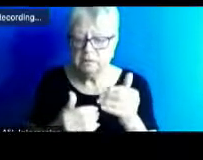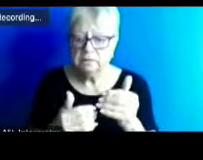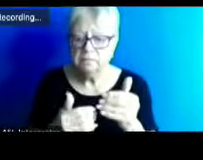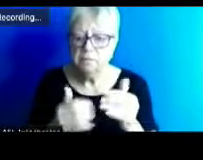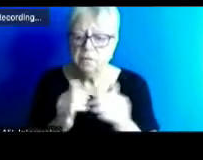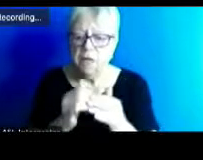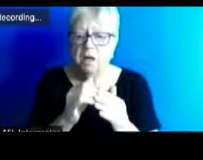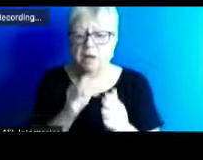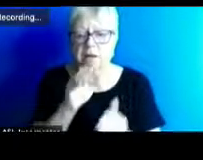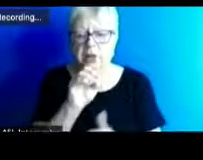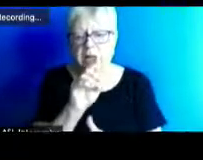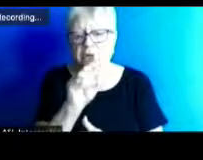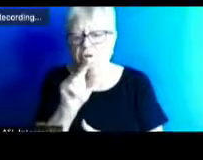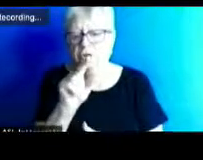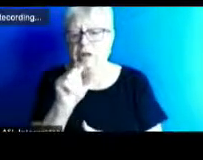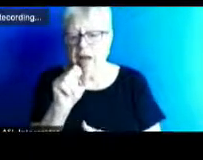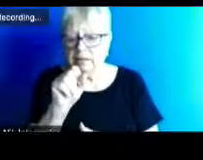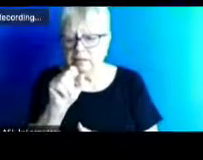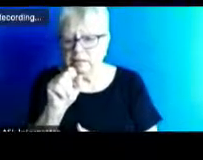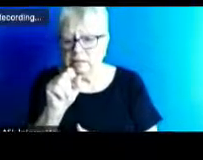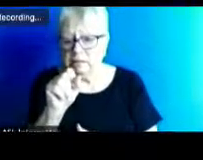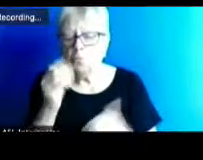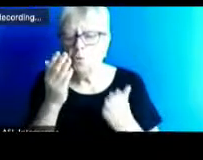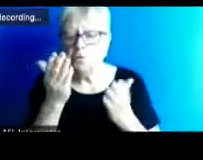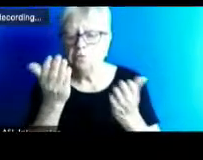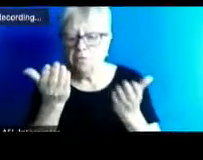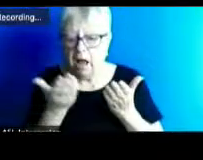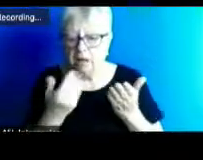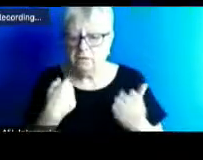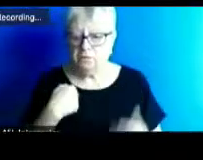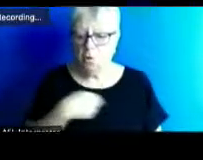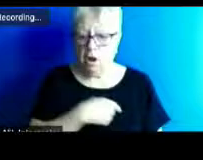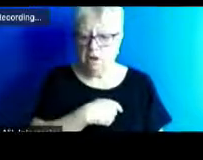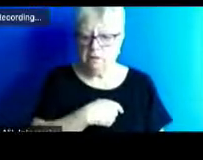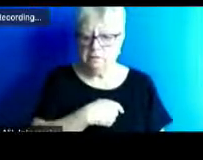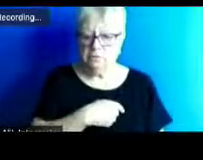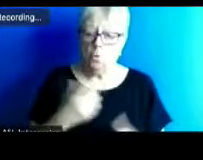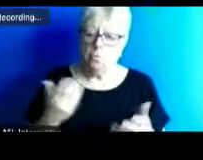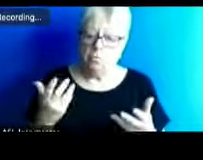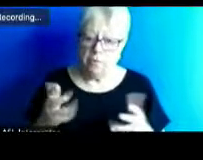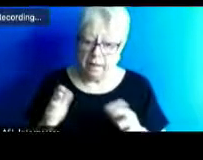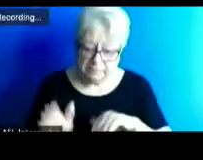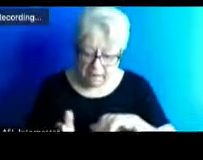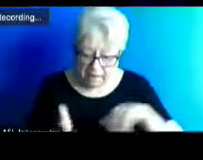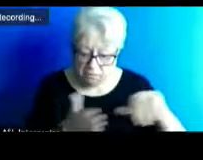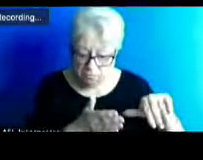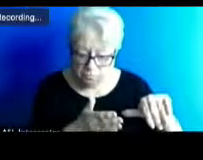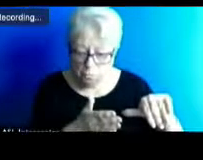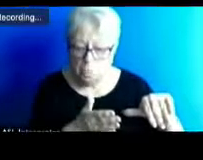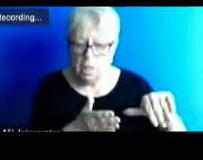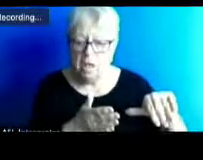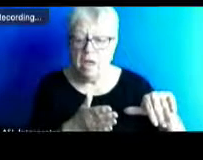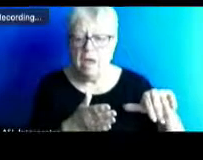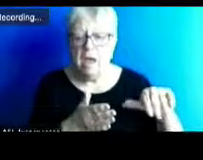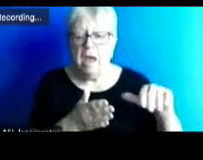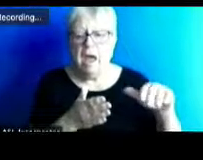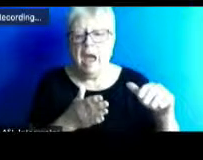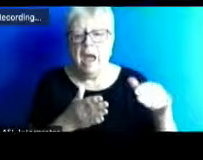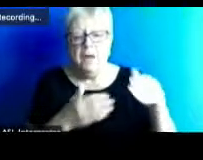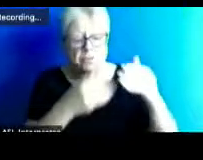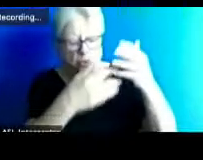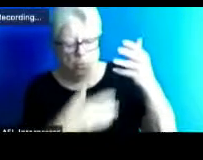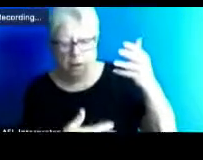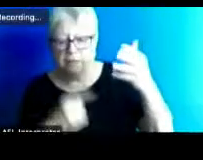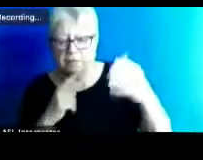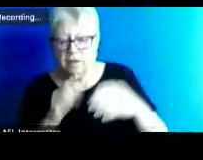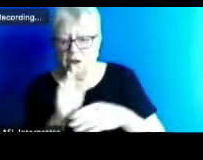Department of General Services provides for. So that's that. And then regarding the rest of the contract, if there are any